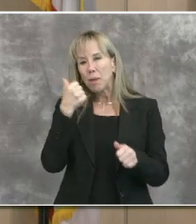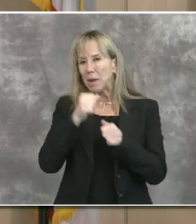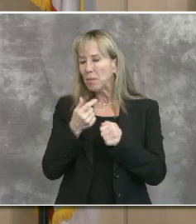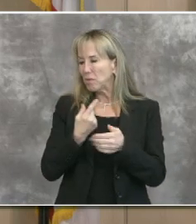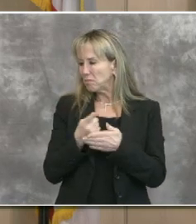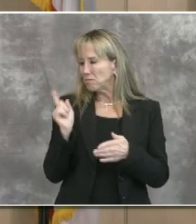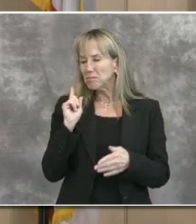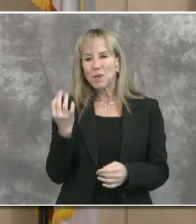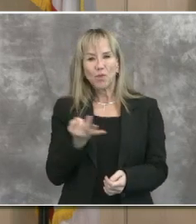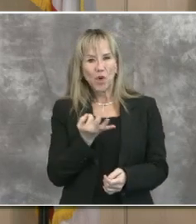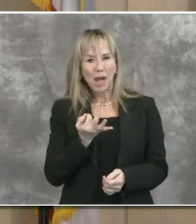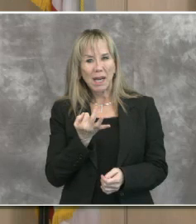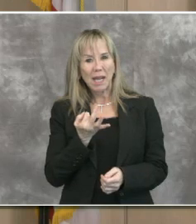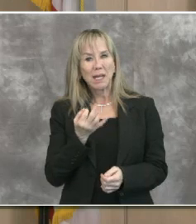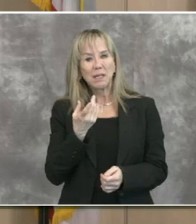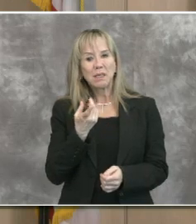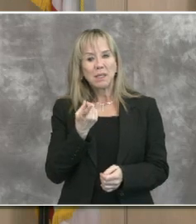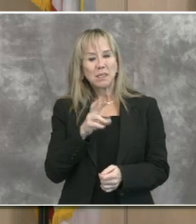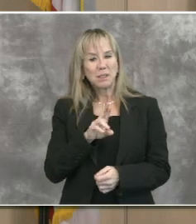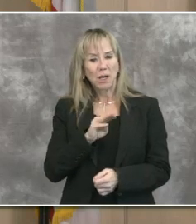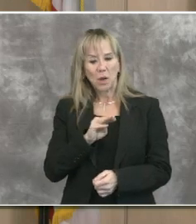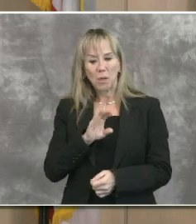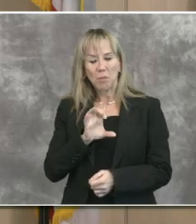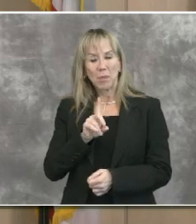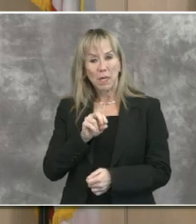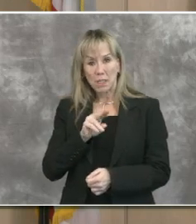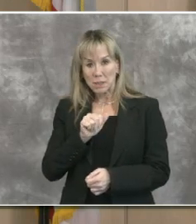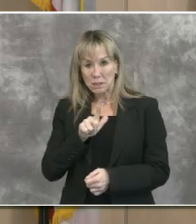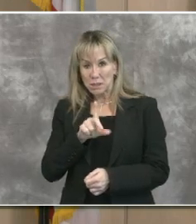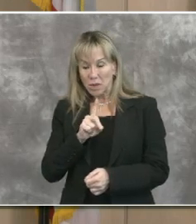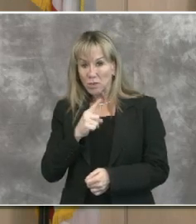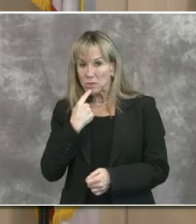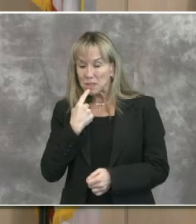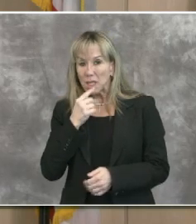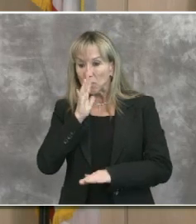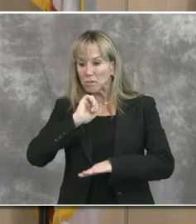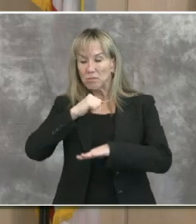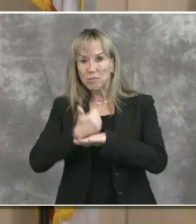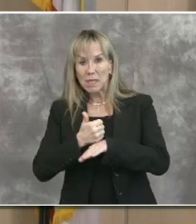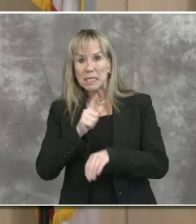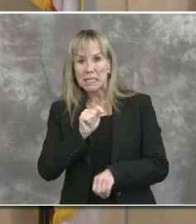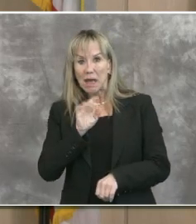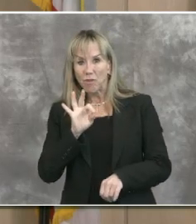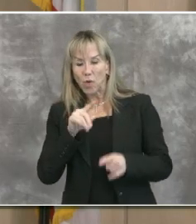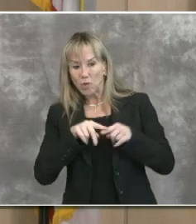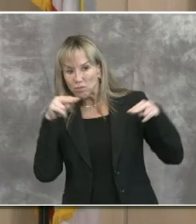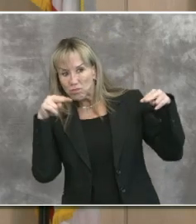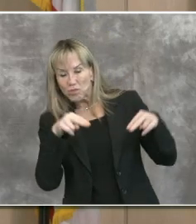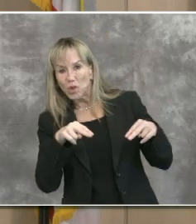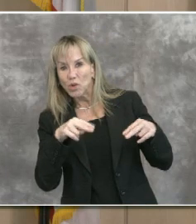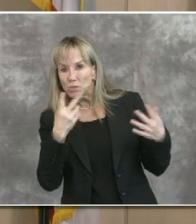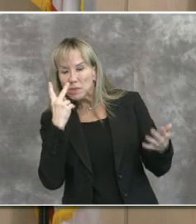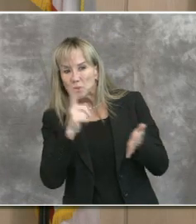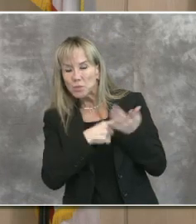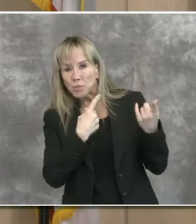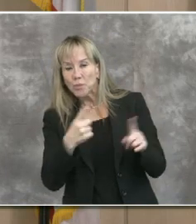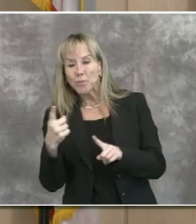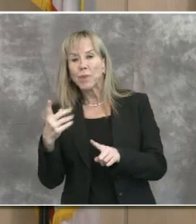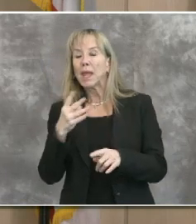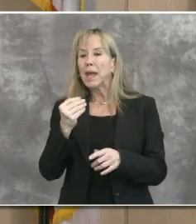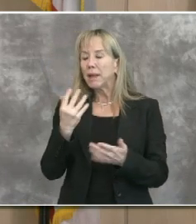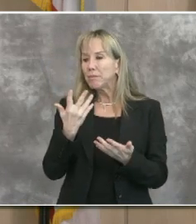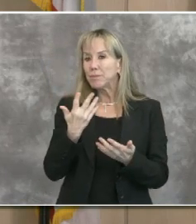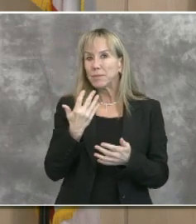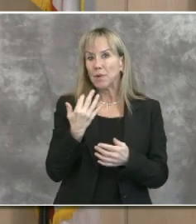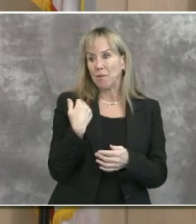that a task force was being formed to look at these issues. And the main question that we had on Friday and even a week before